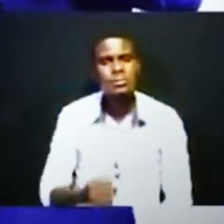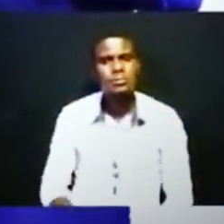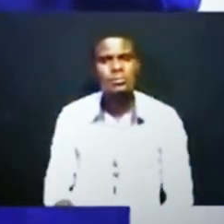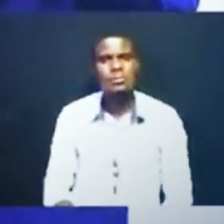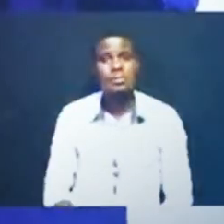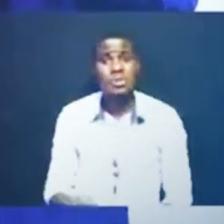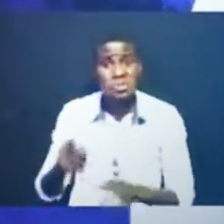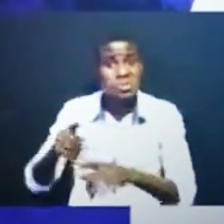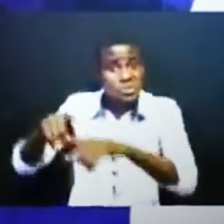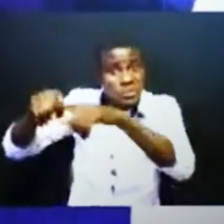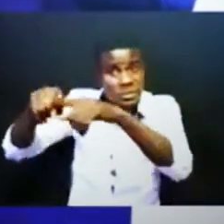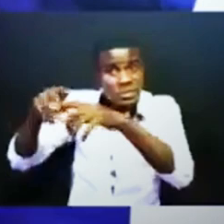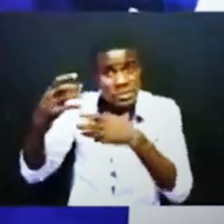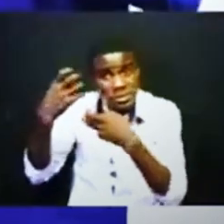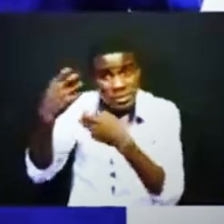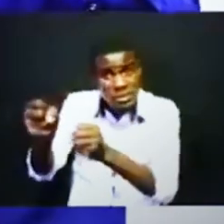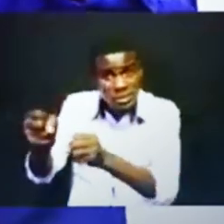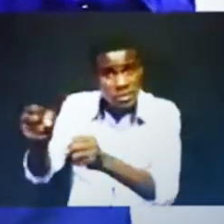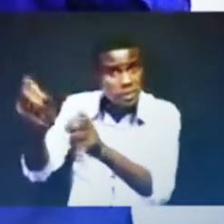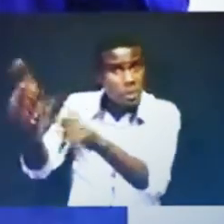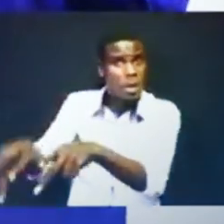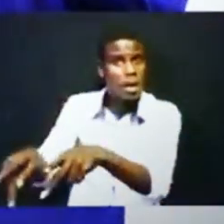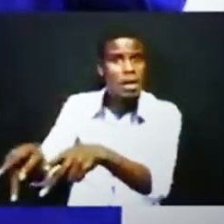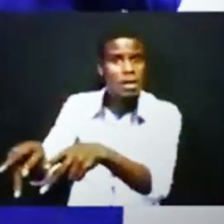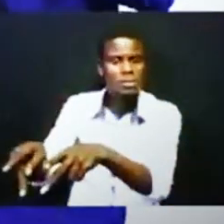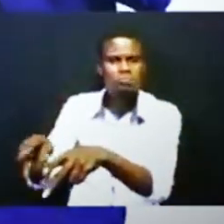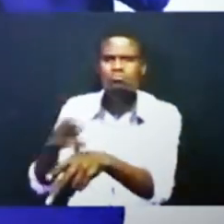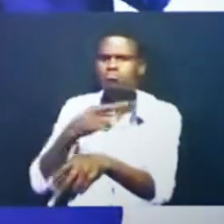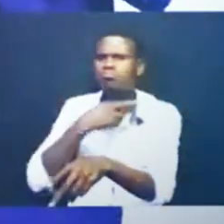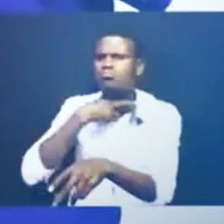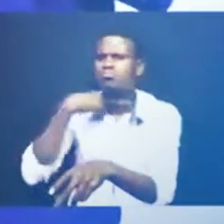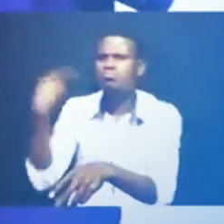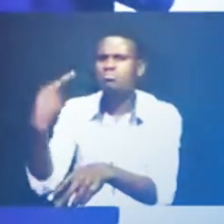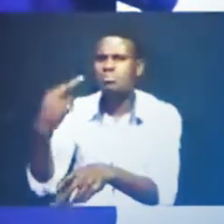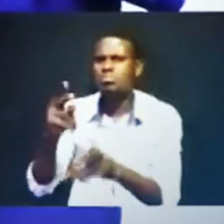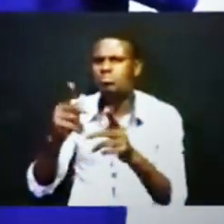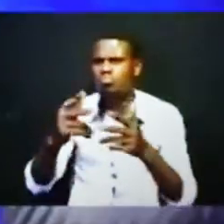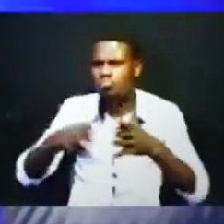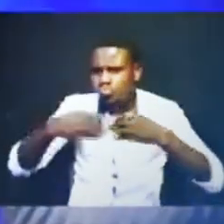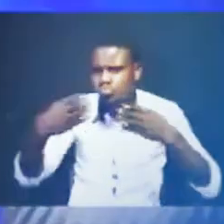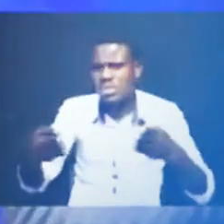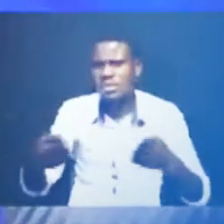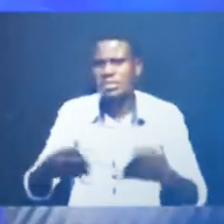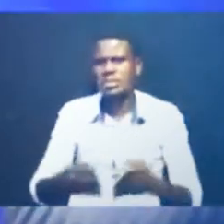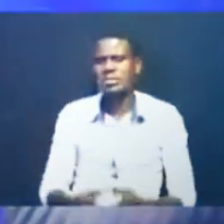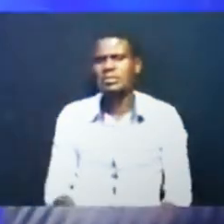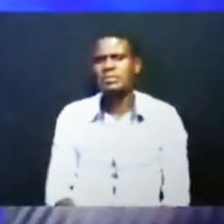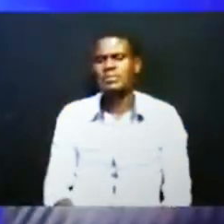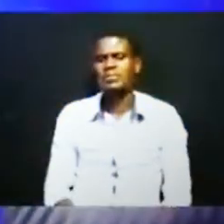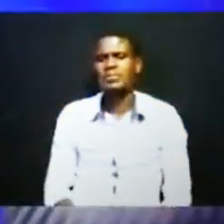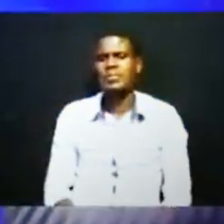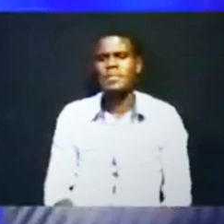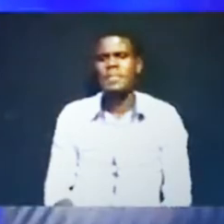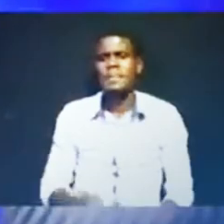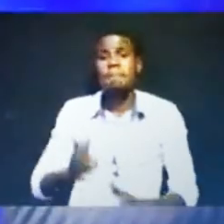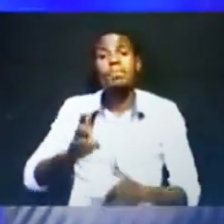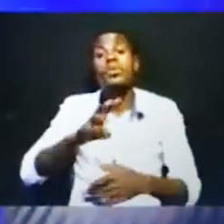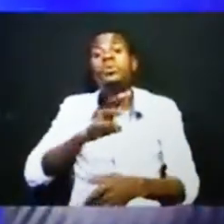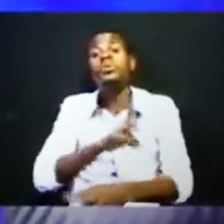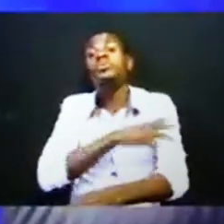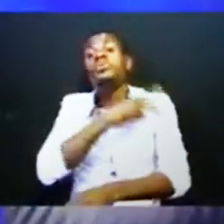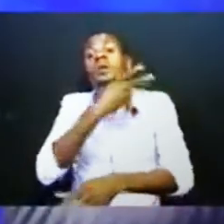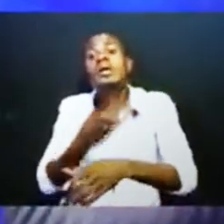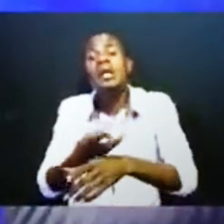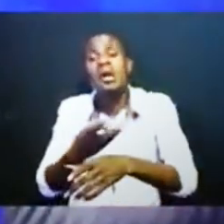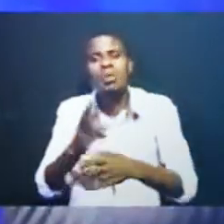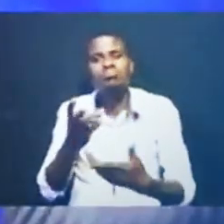casa over can some sum at you be do we are sending mono who said a general way to the ew. Whether the person is a